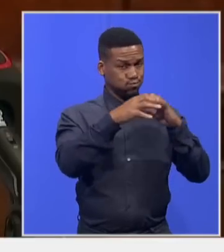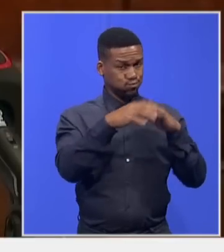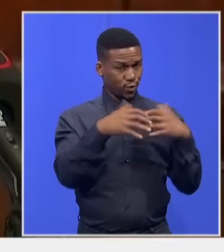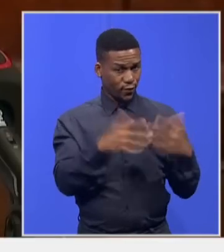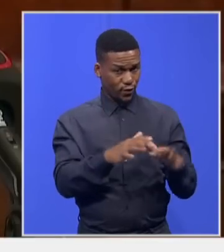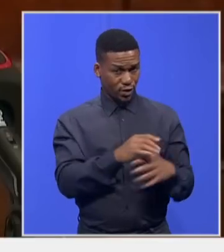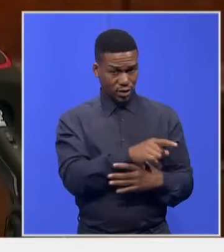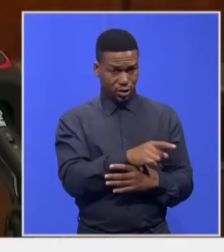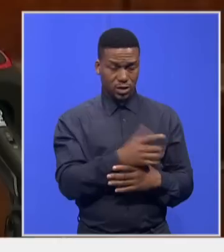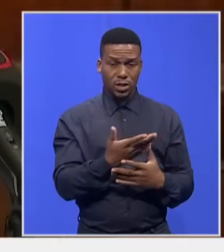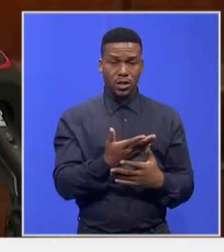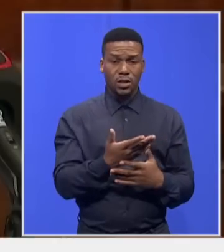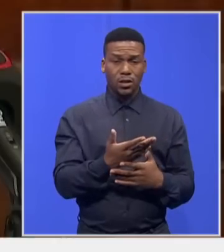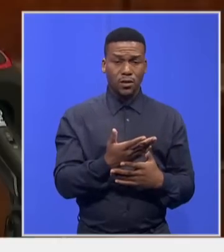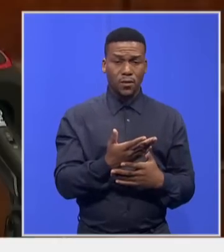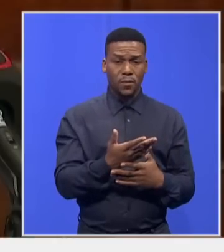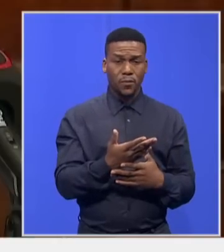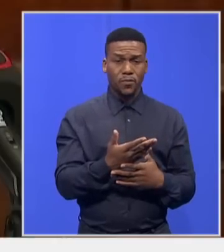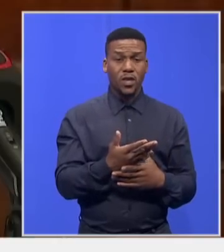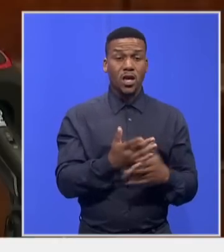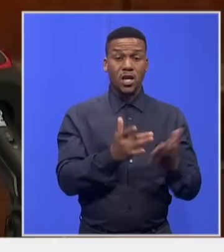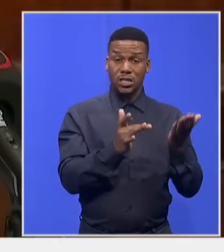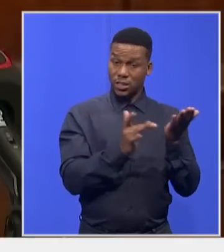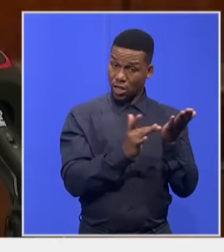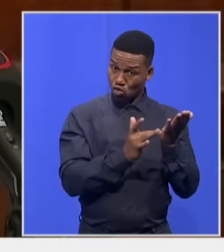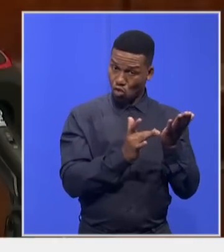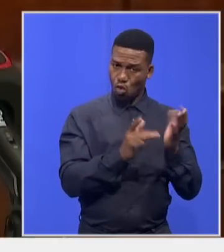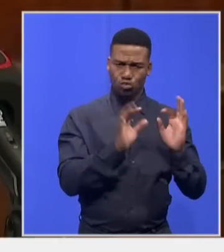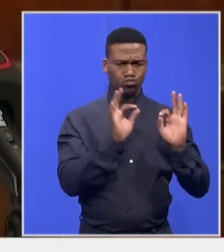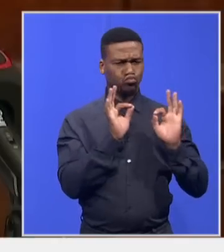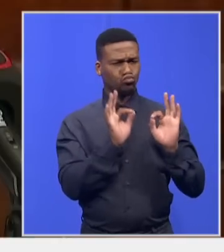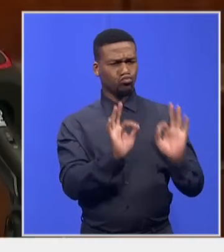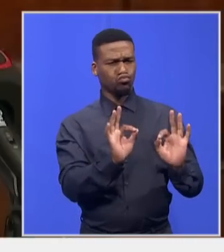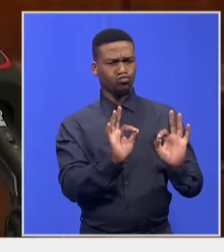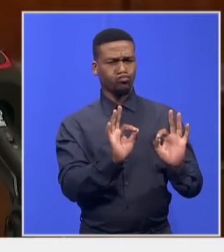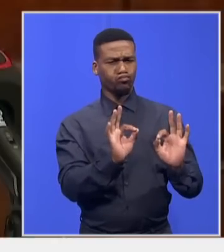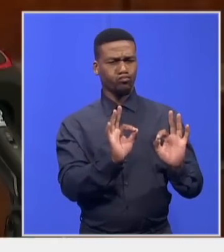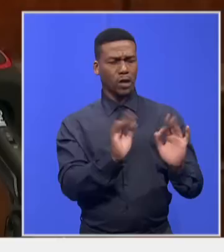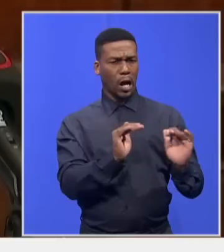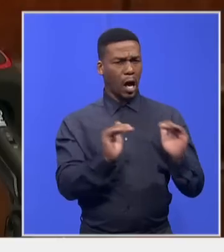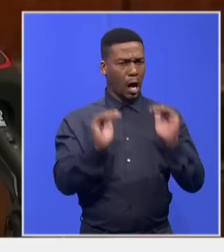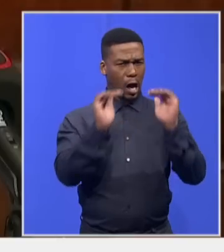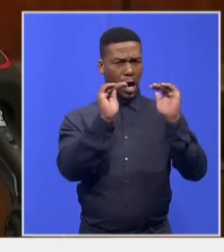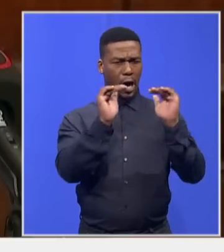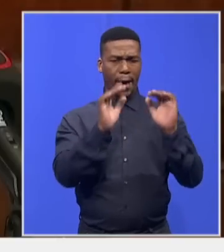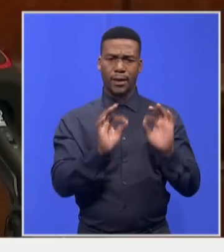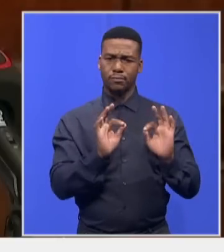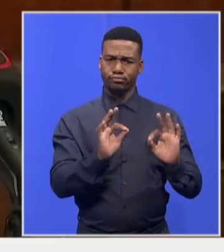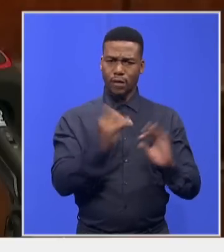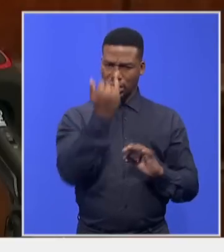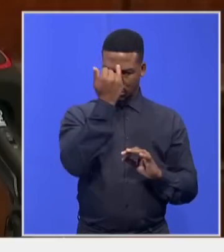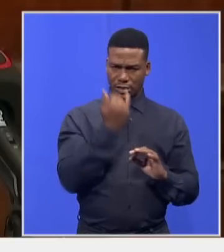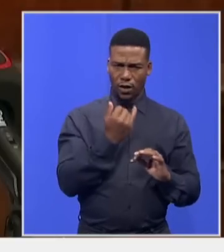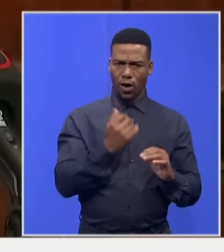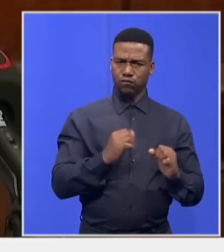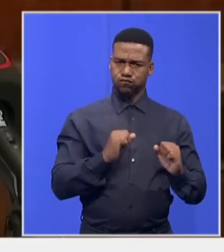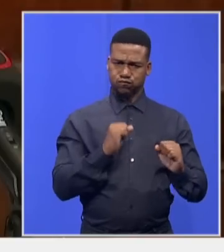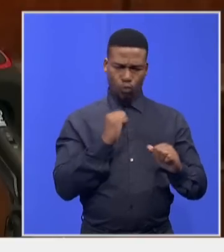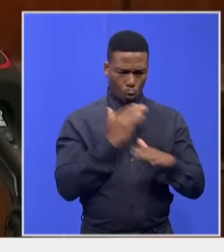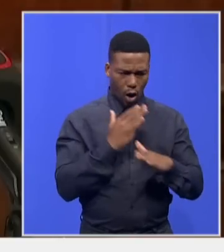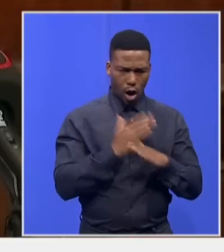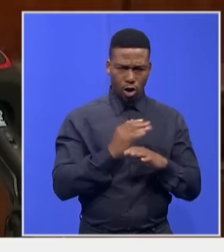significant technology advances, and they are highly automated. And as a result, the ratio of units